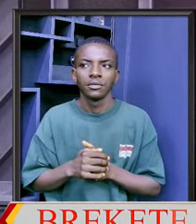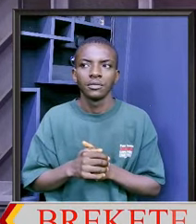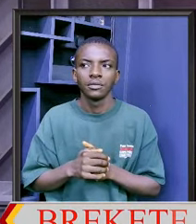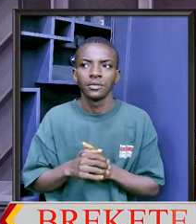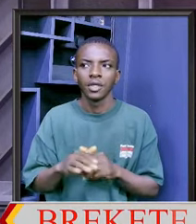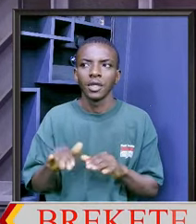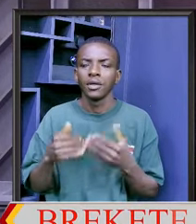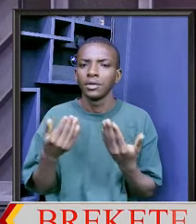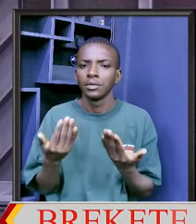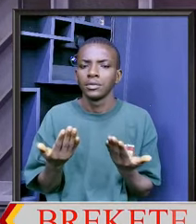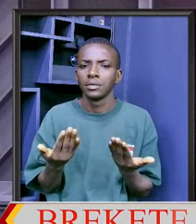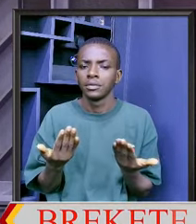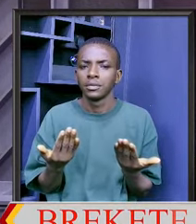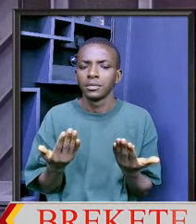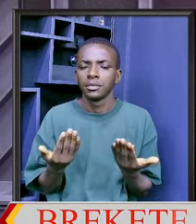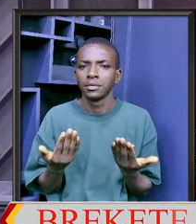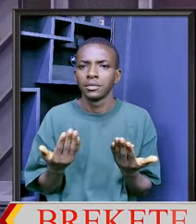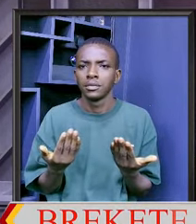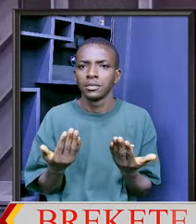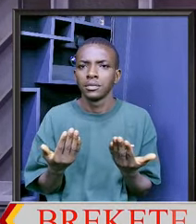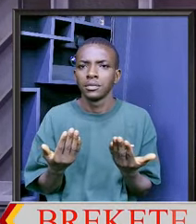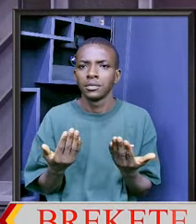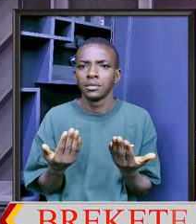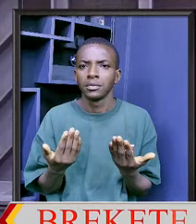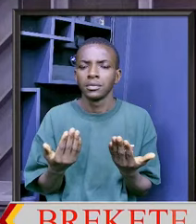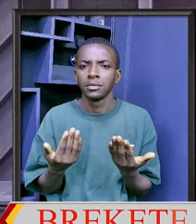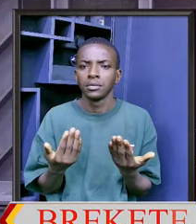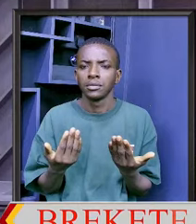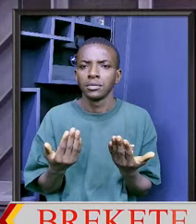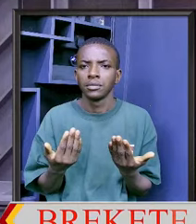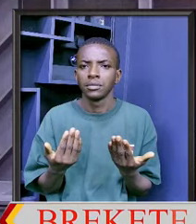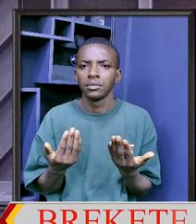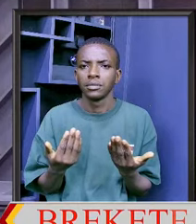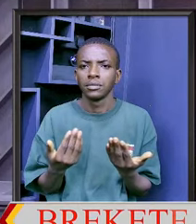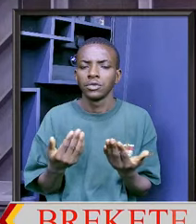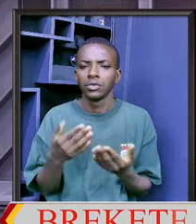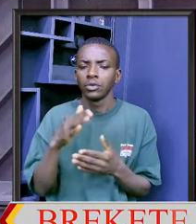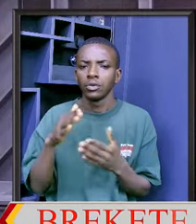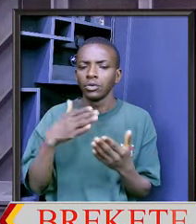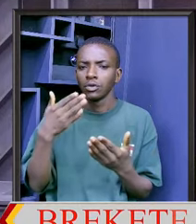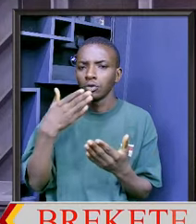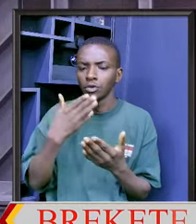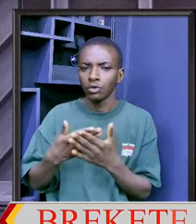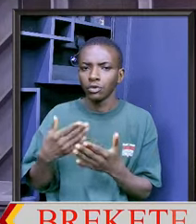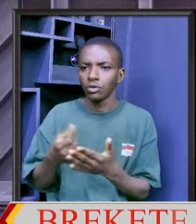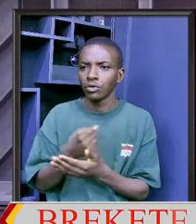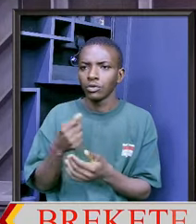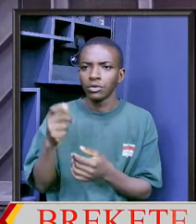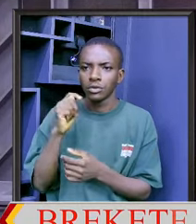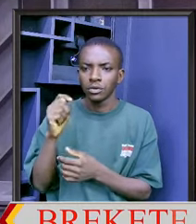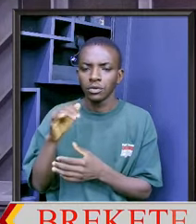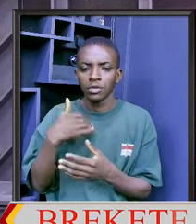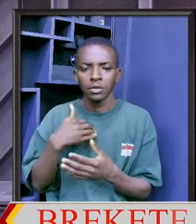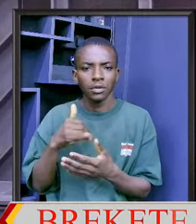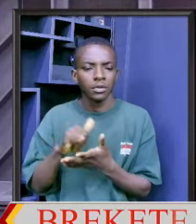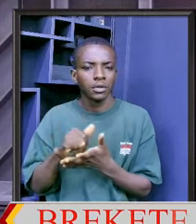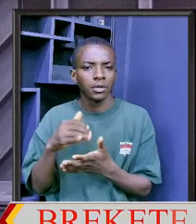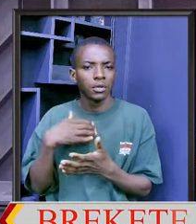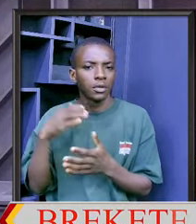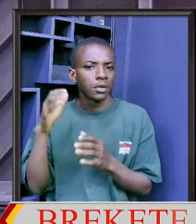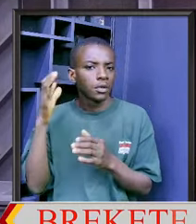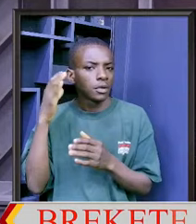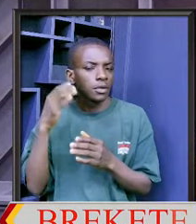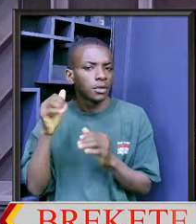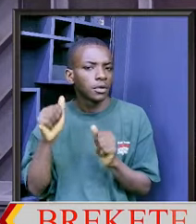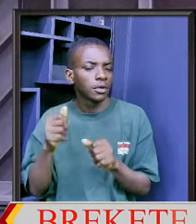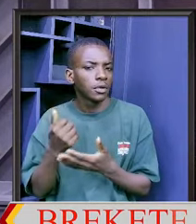So, how you take concern me? I said, I beg, sir, all the good news, all the testimonies I've been hearing, I beg you, see, help